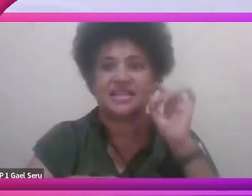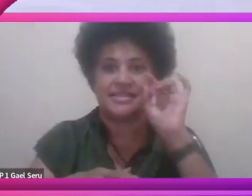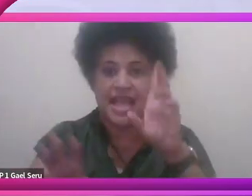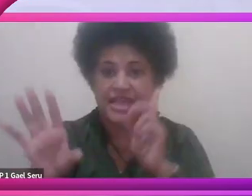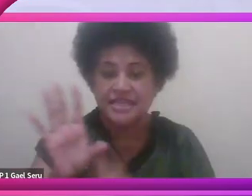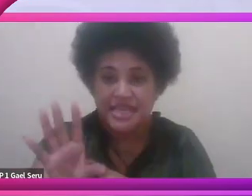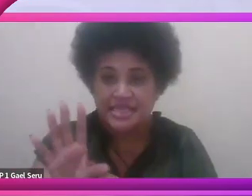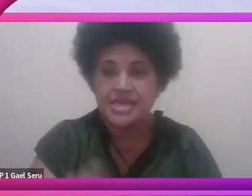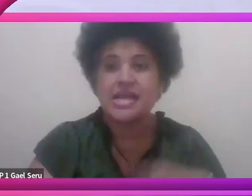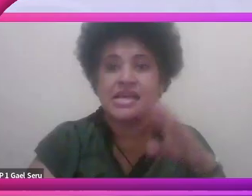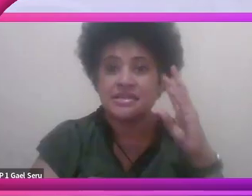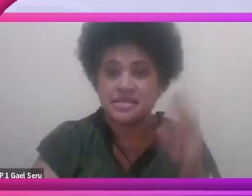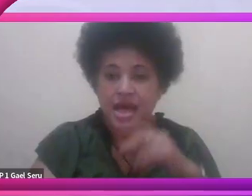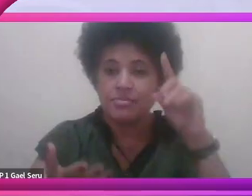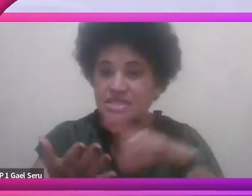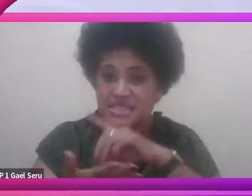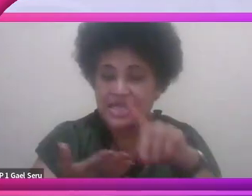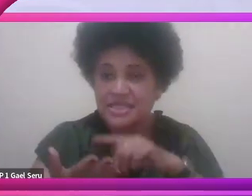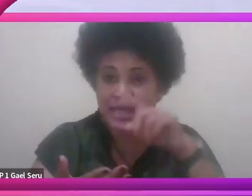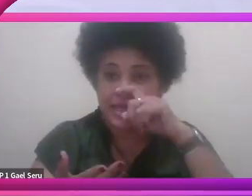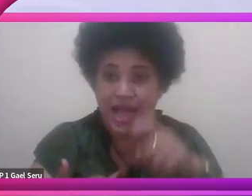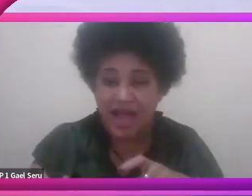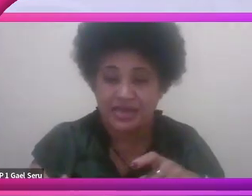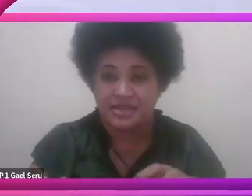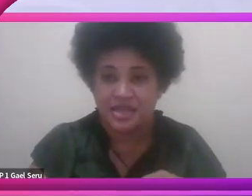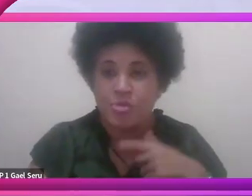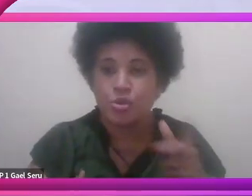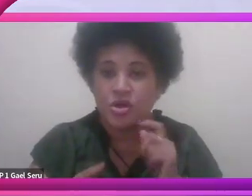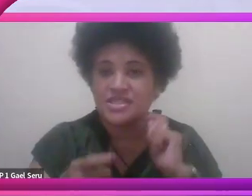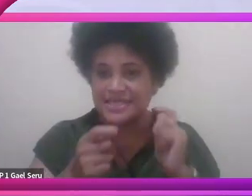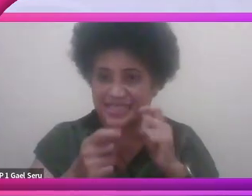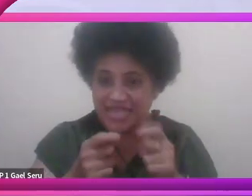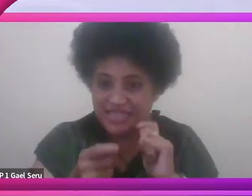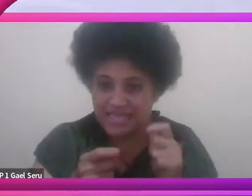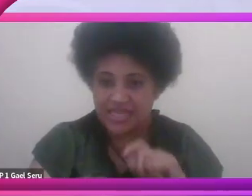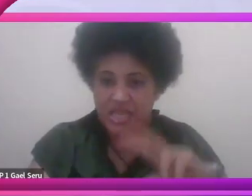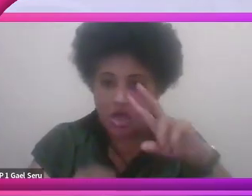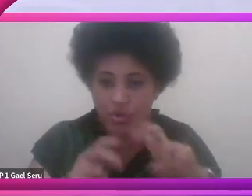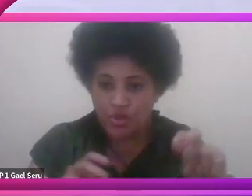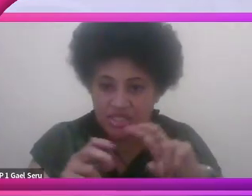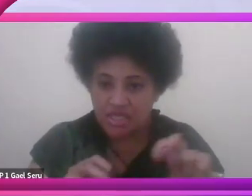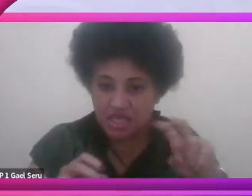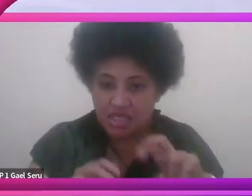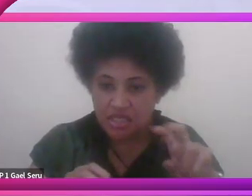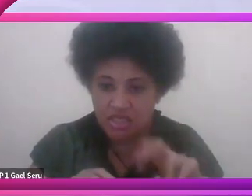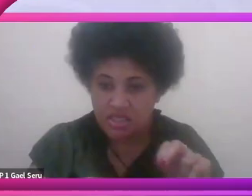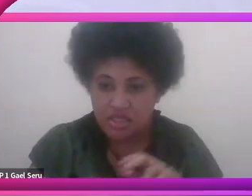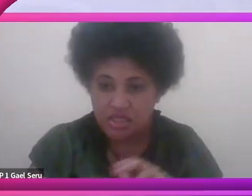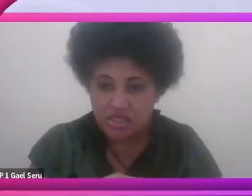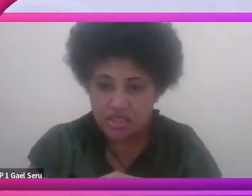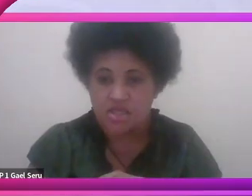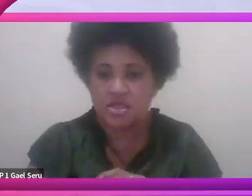that currently occur now, but because of science, the testing, the research is not covered the topic. We are not